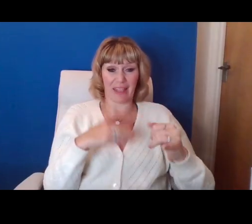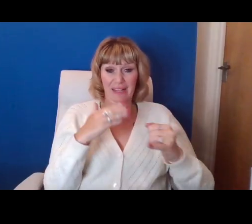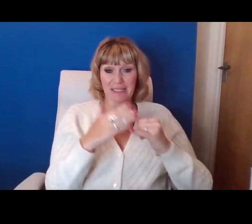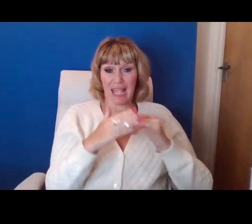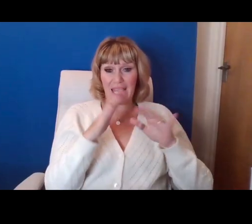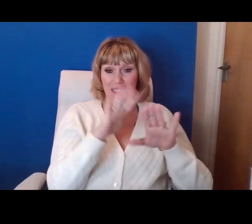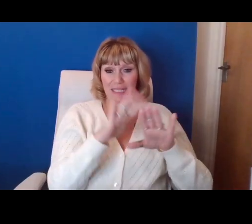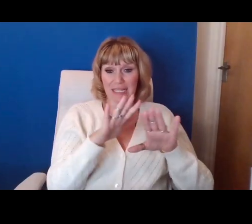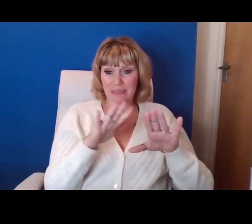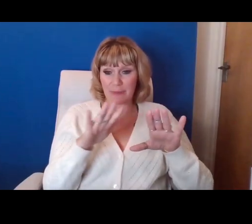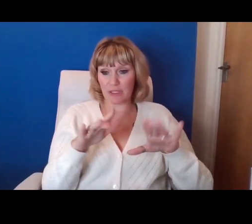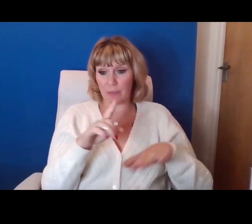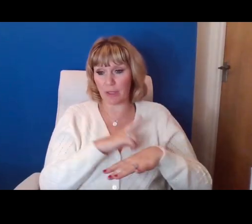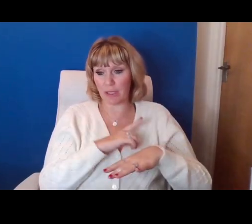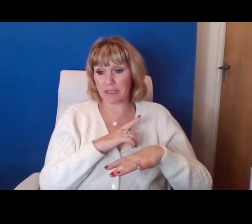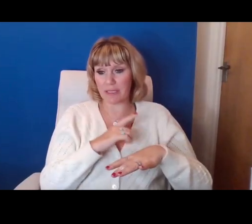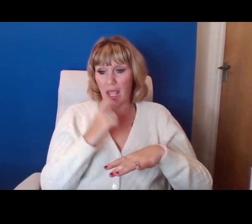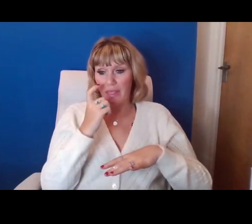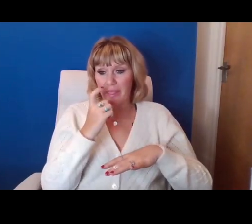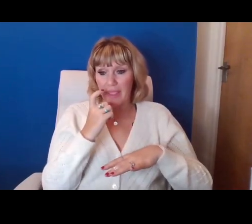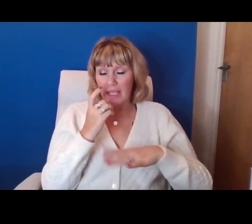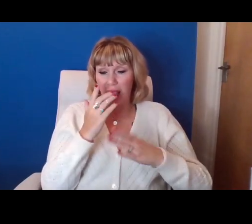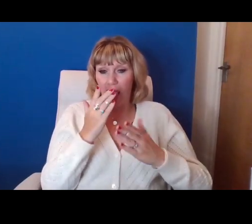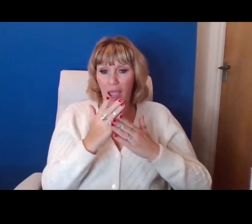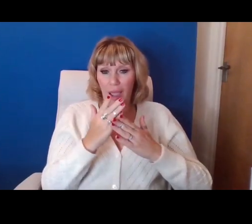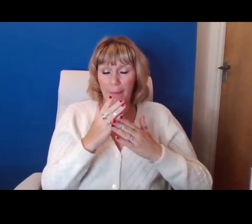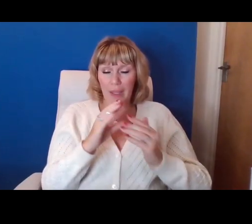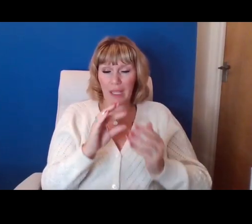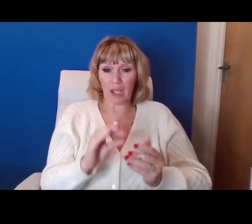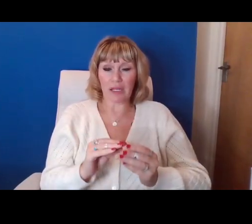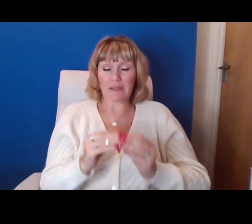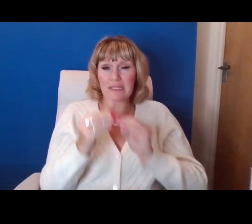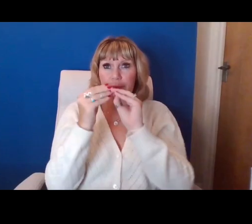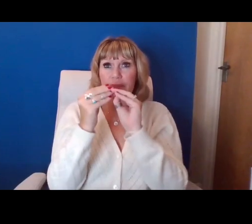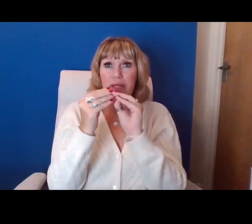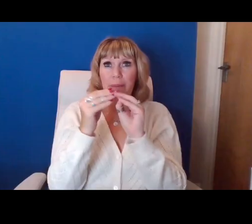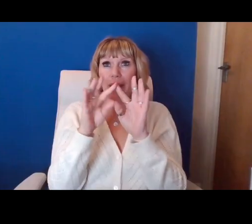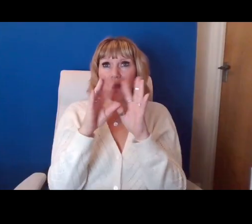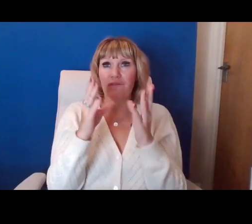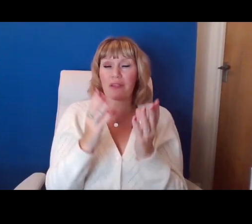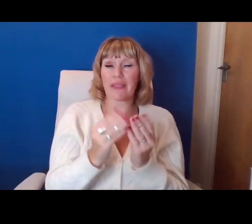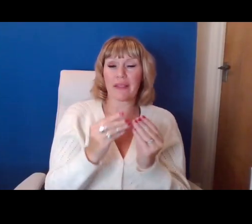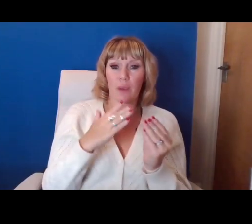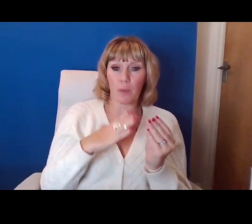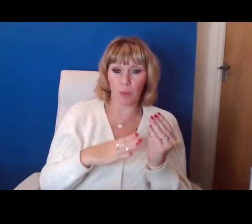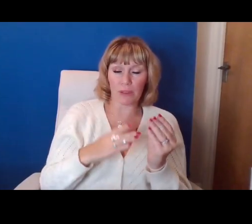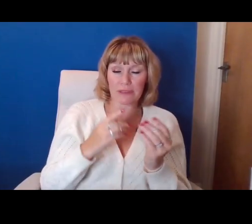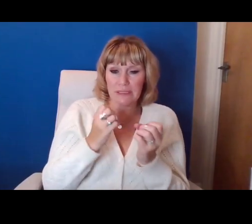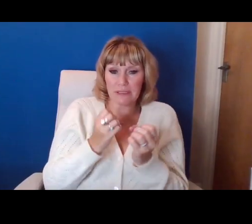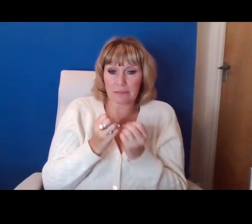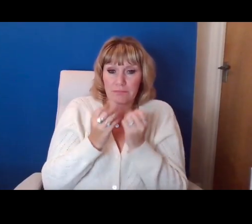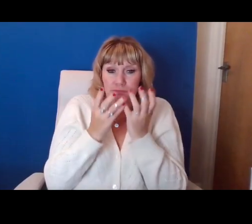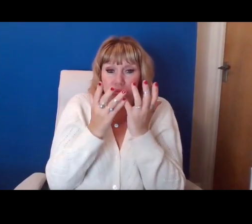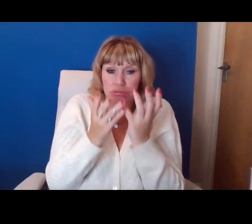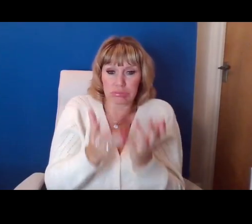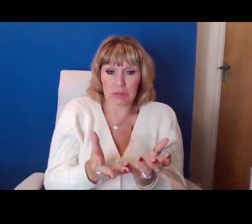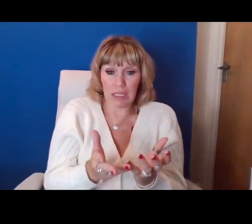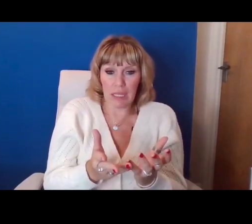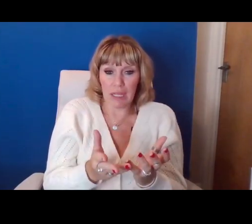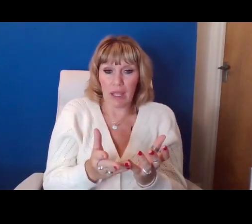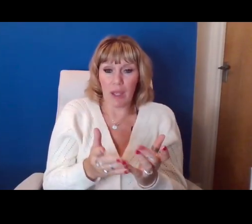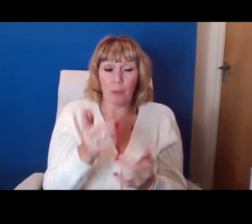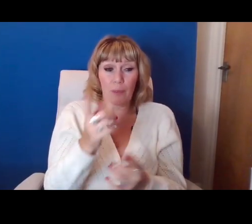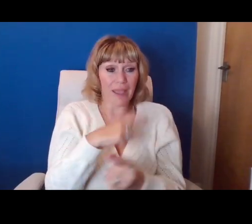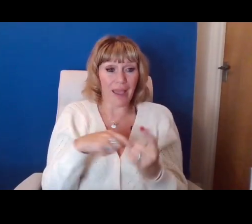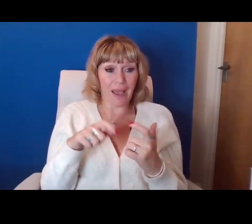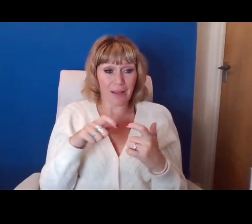exhibition because I think it just sums up everything that we wanted to say. We are still here.